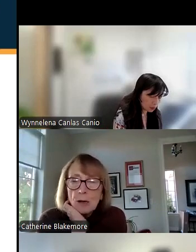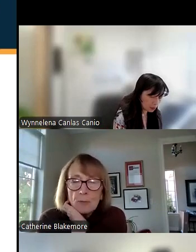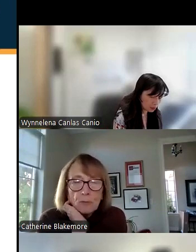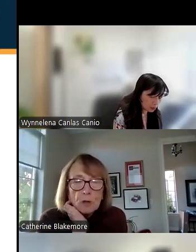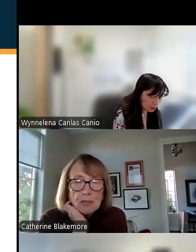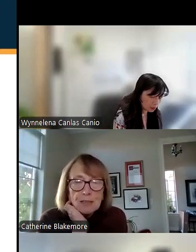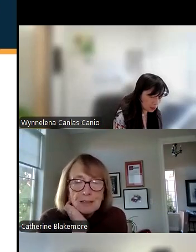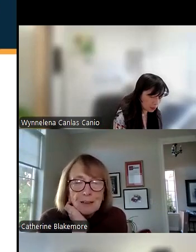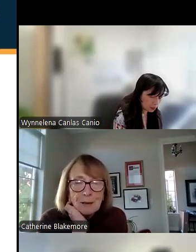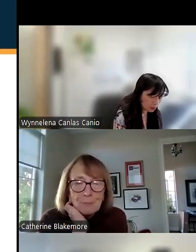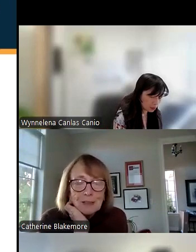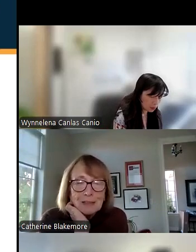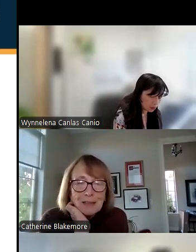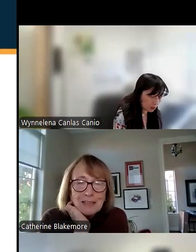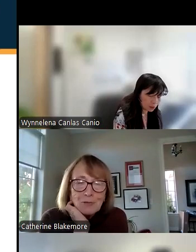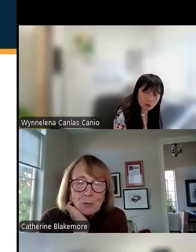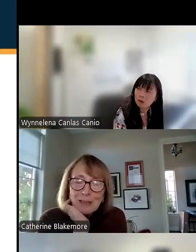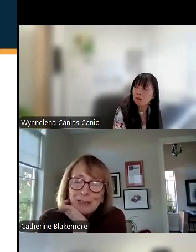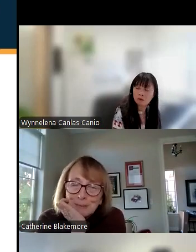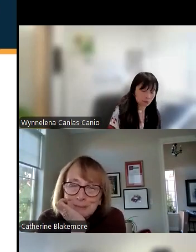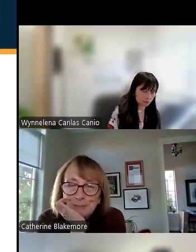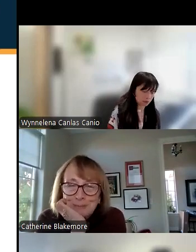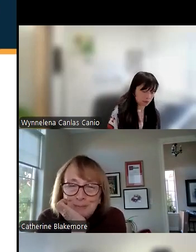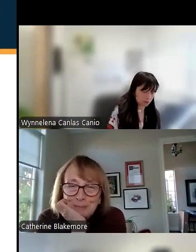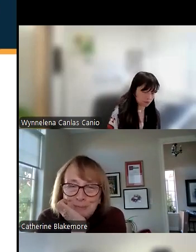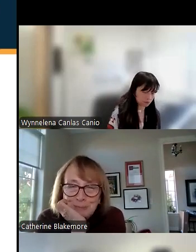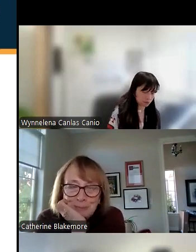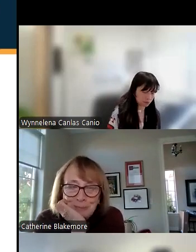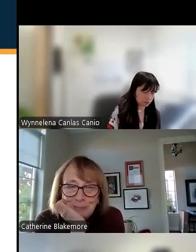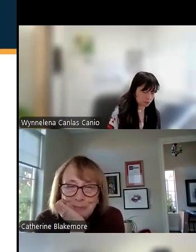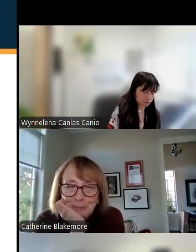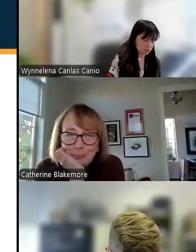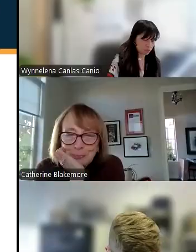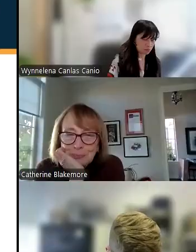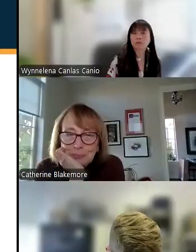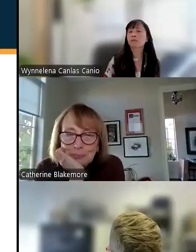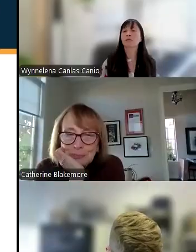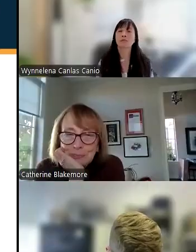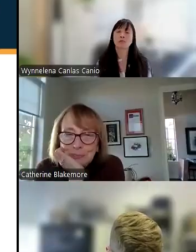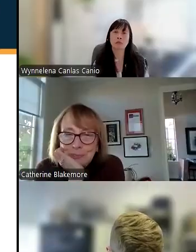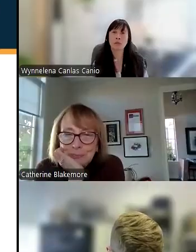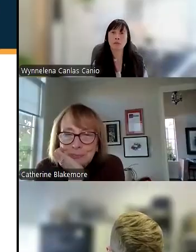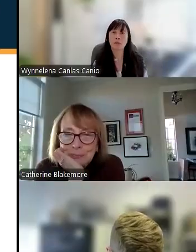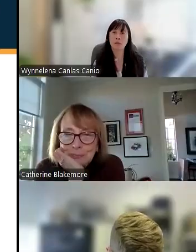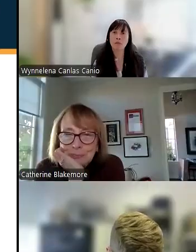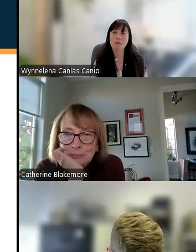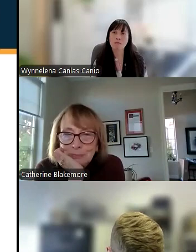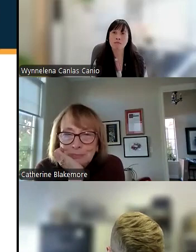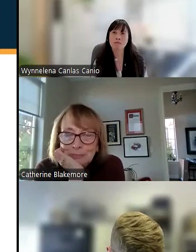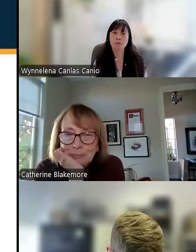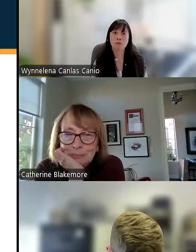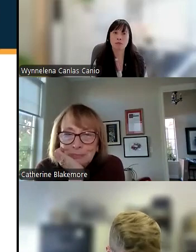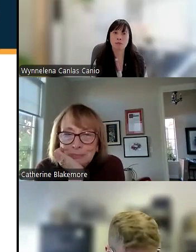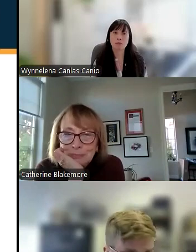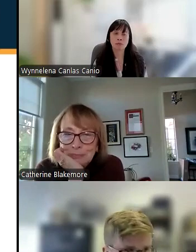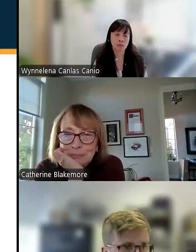you're up first, and thanks again for being here. Yes, thank you, Madam Chair. Welcome, or thank you for having me.